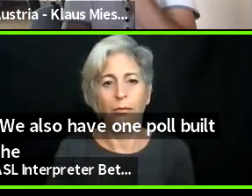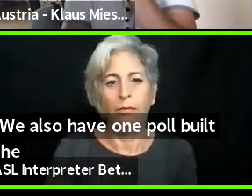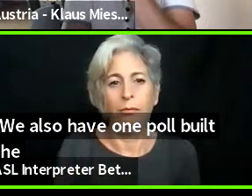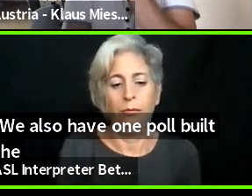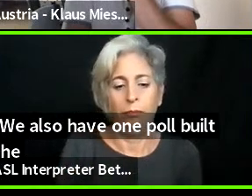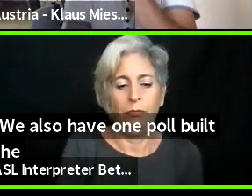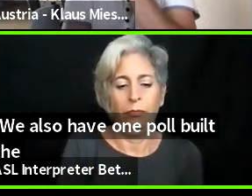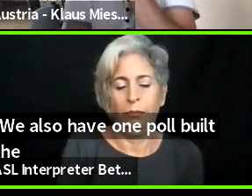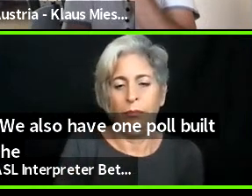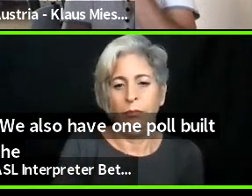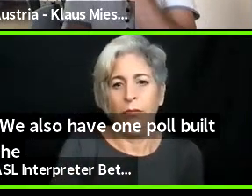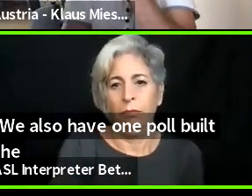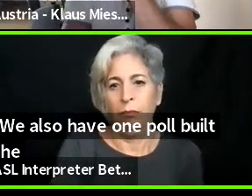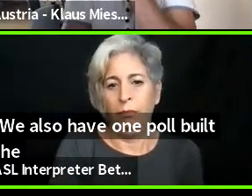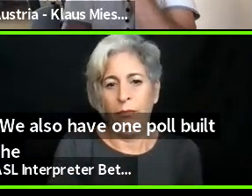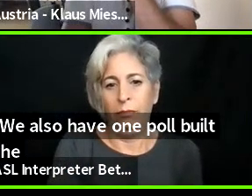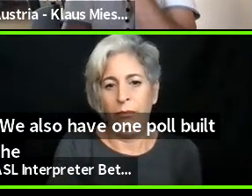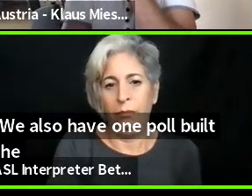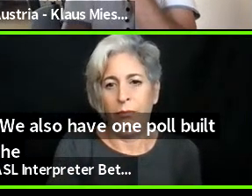Christopher, this is Yuta.